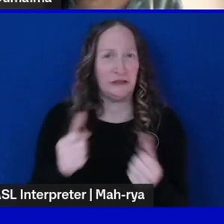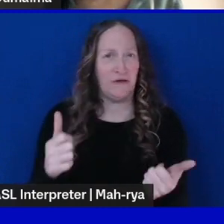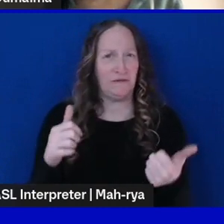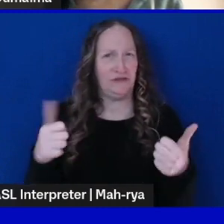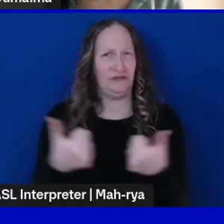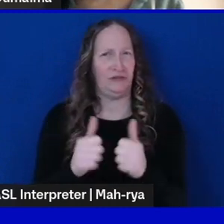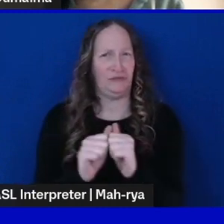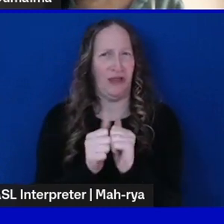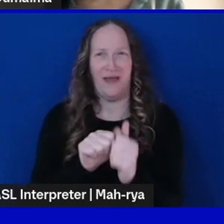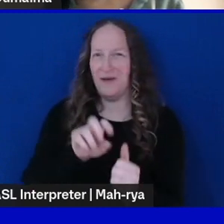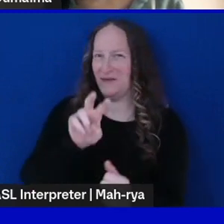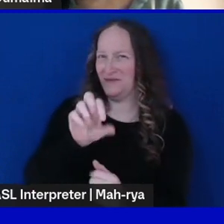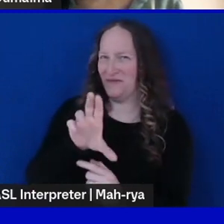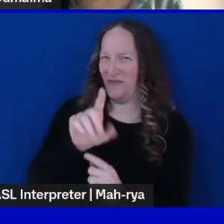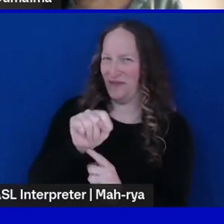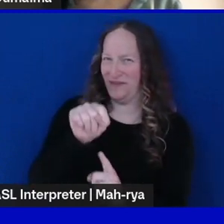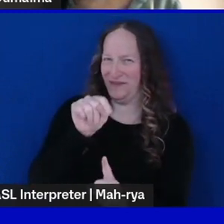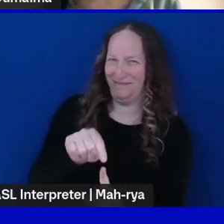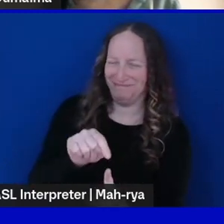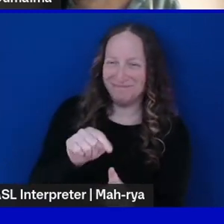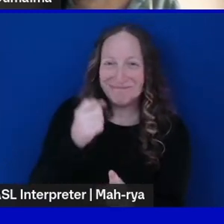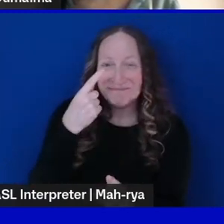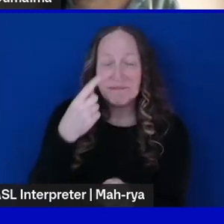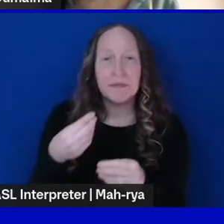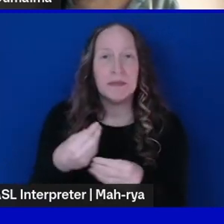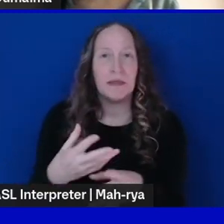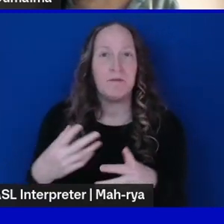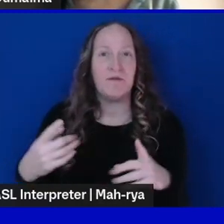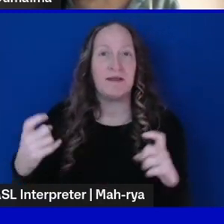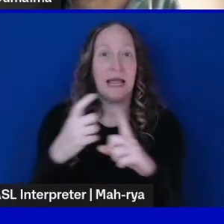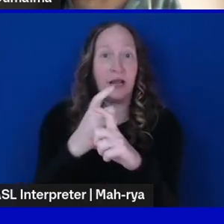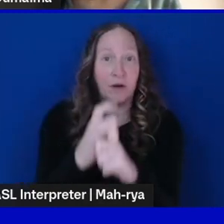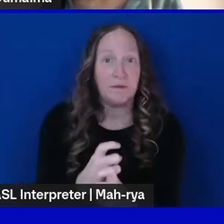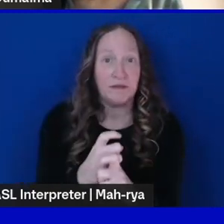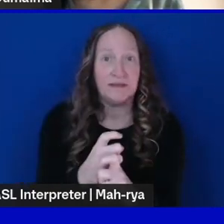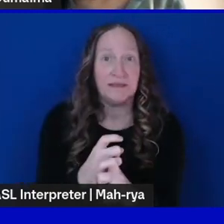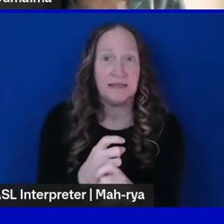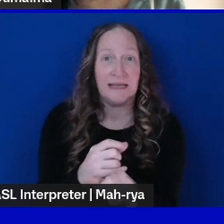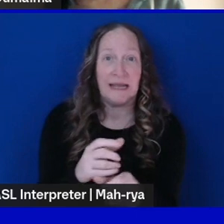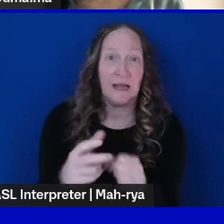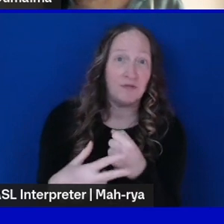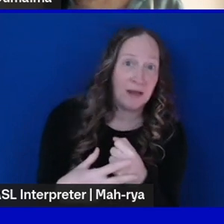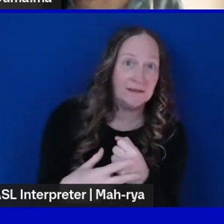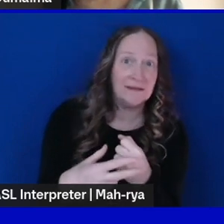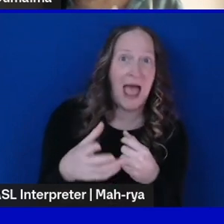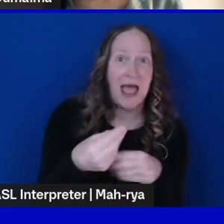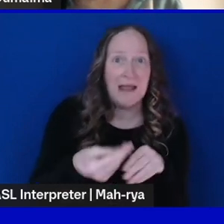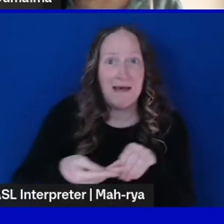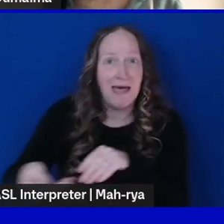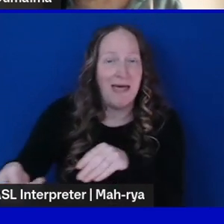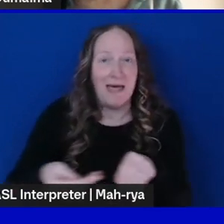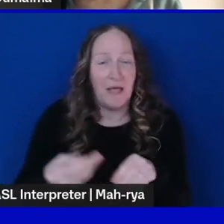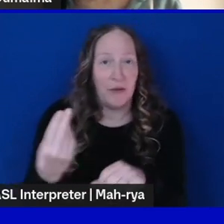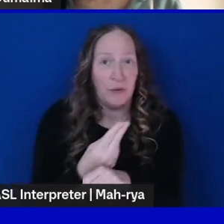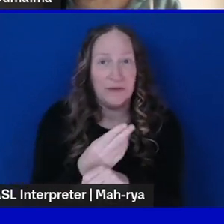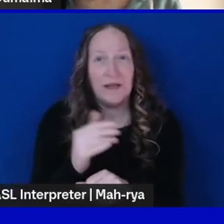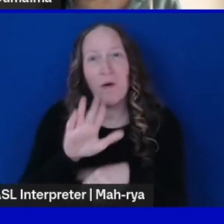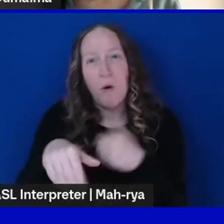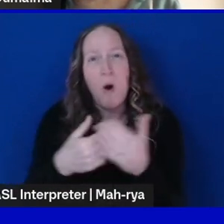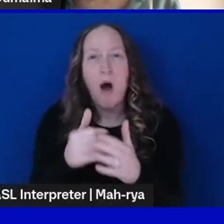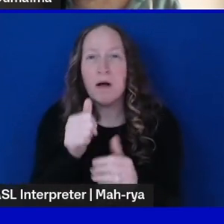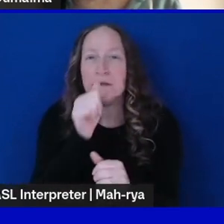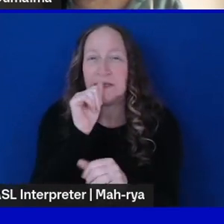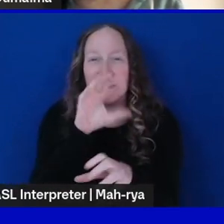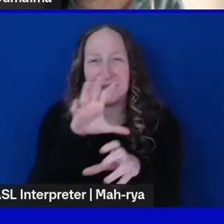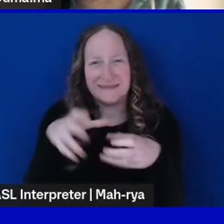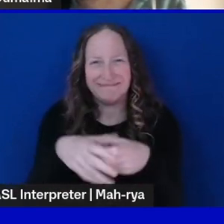I mentioned before. So it provides encryption at rest and in transit, and all our secrets now would be centralized inside this